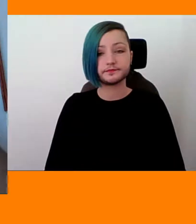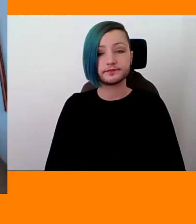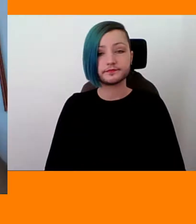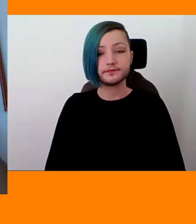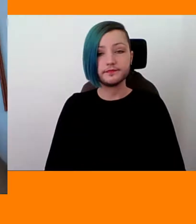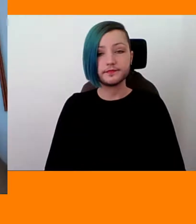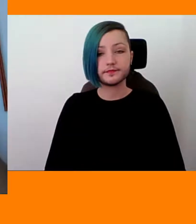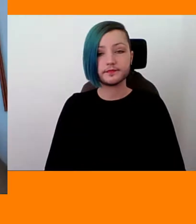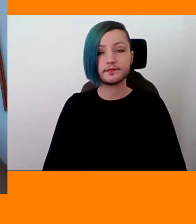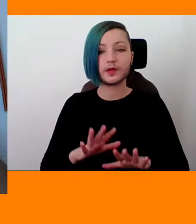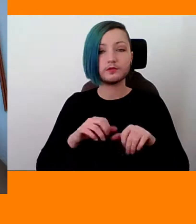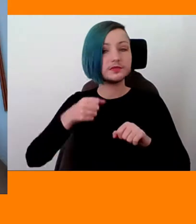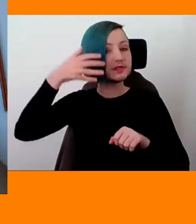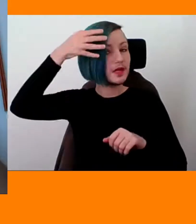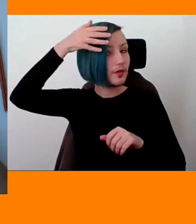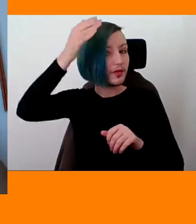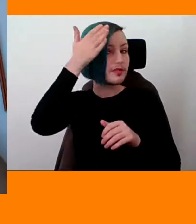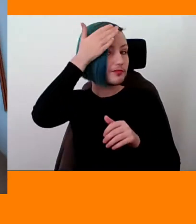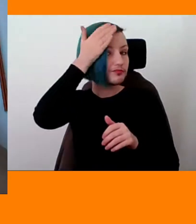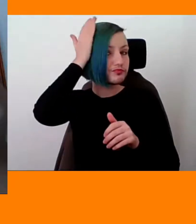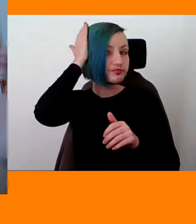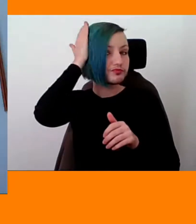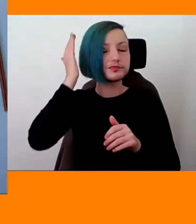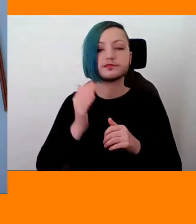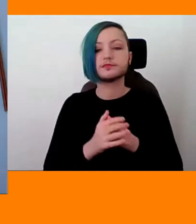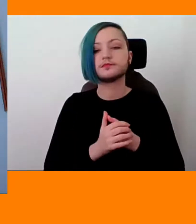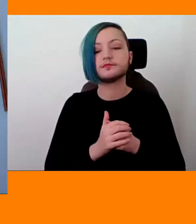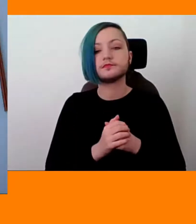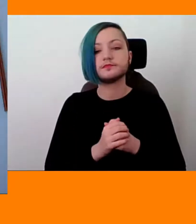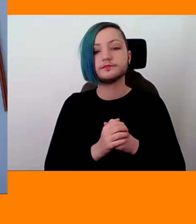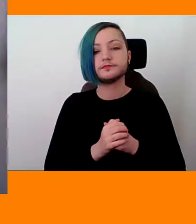And we're going to start with the hair that's closest to the head up here.